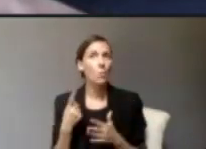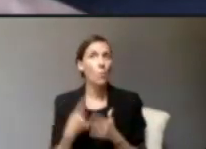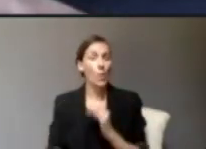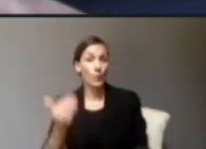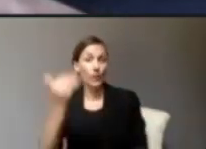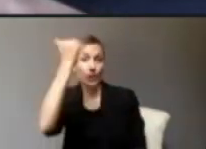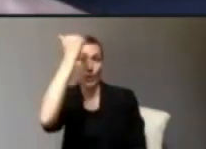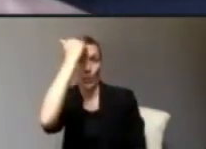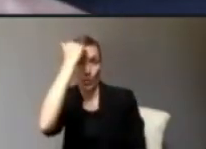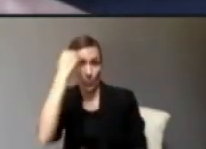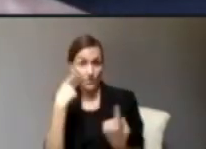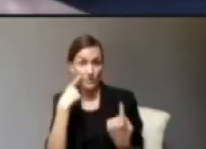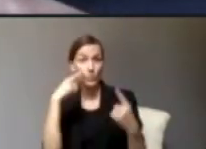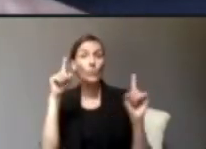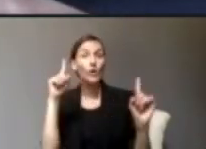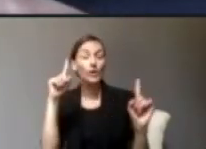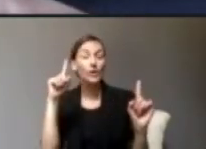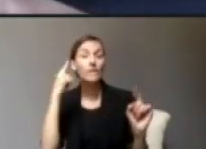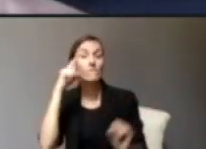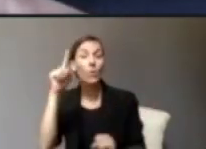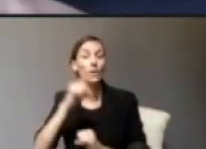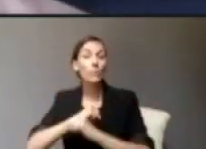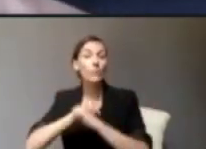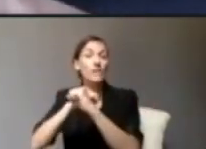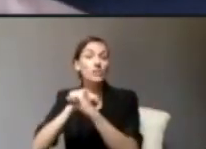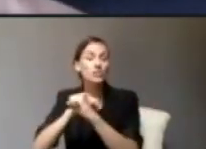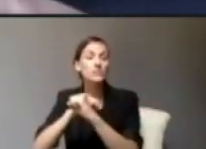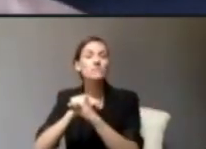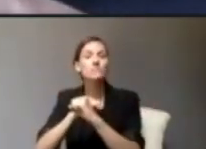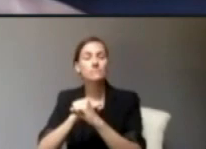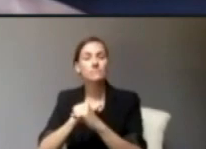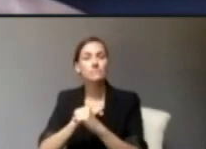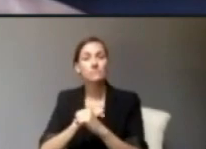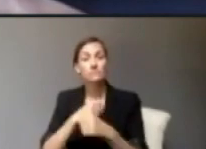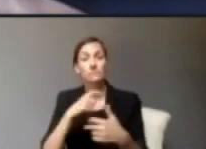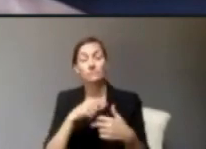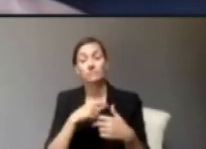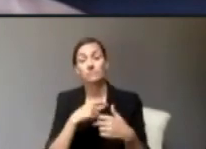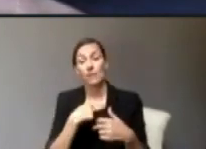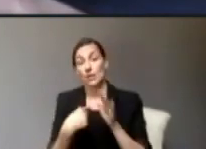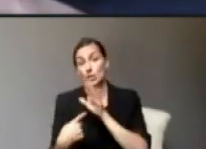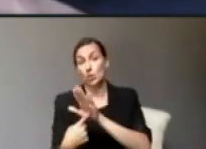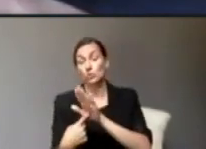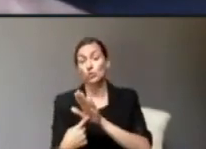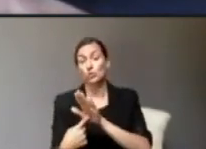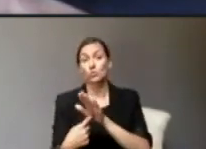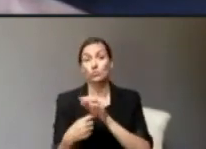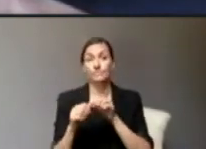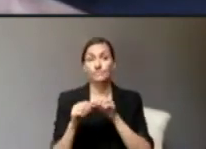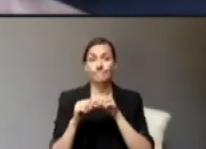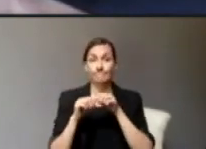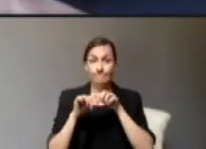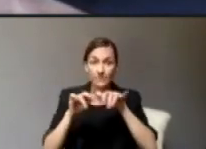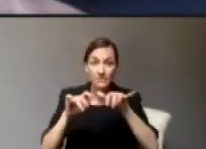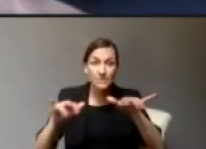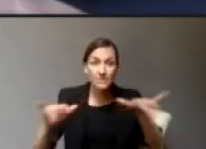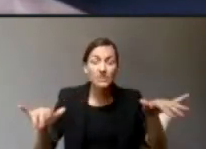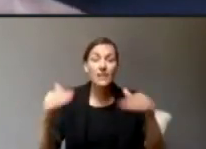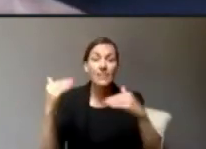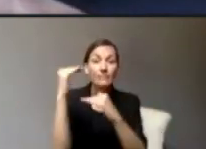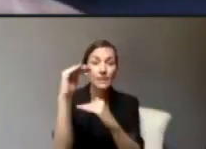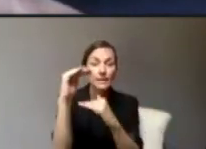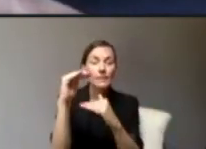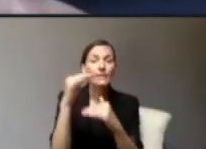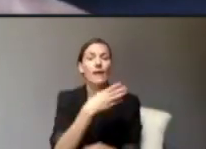in prevention, which is the things I showed you with reducing transmission, and then the